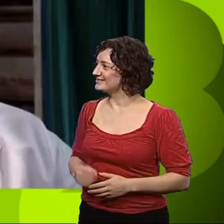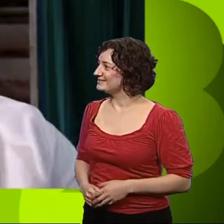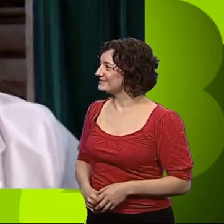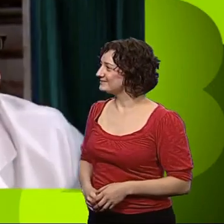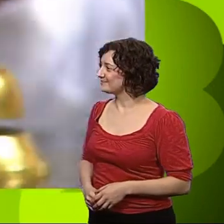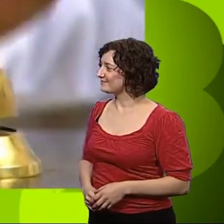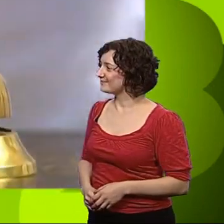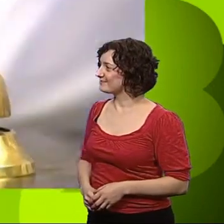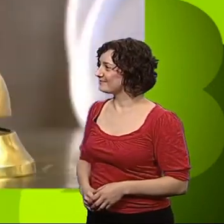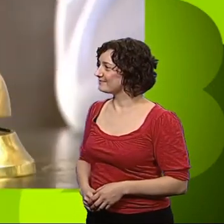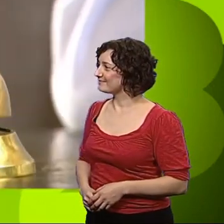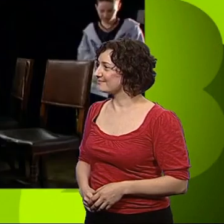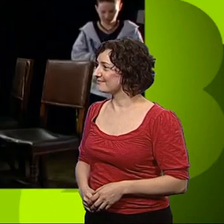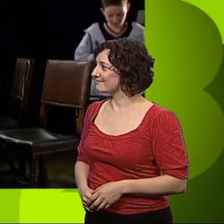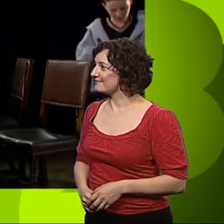Next.